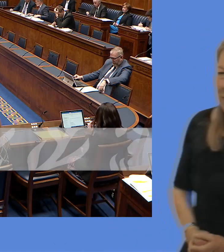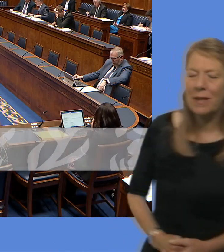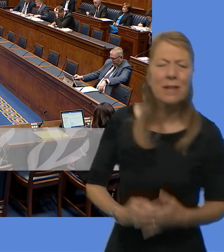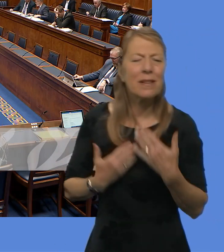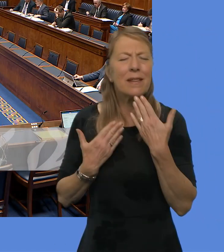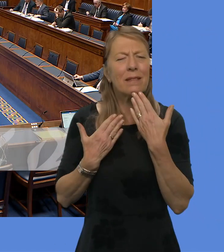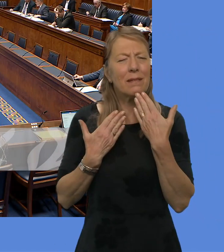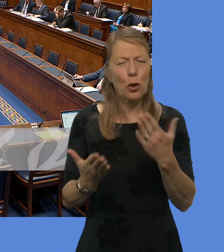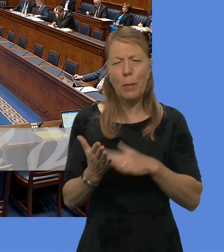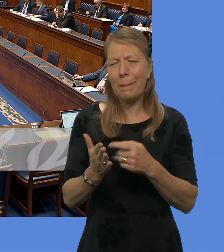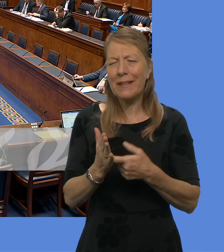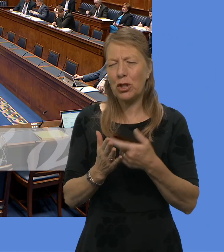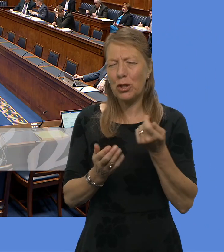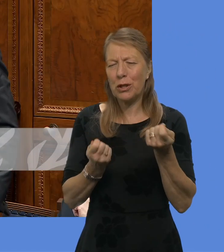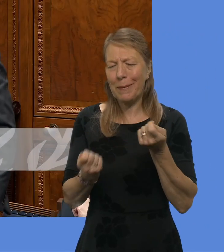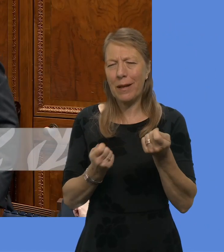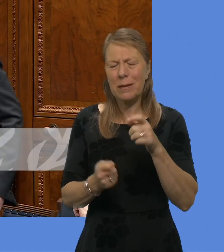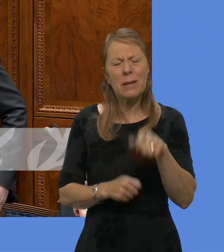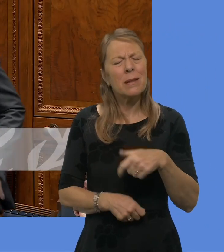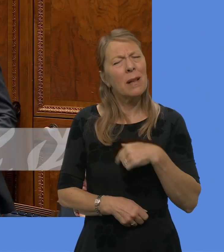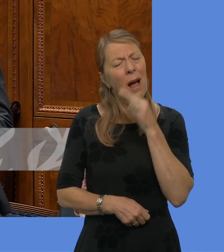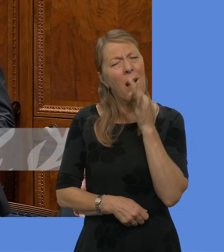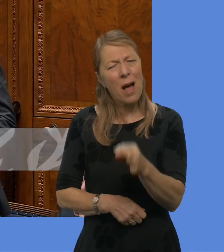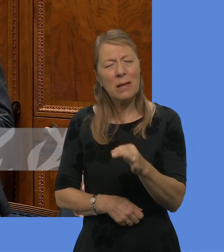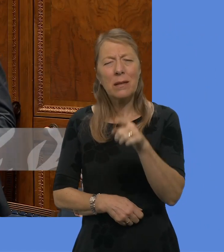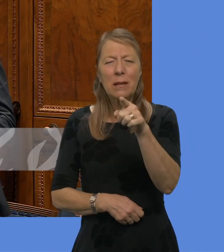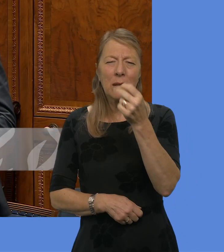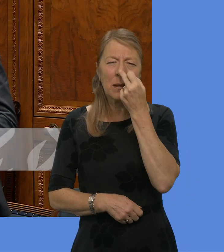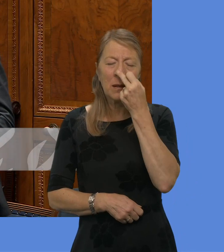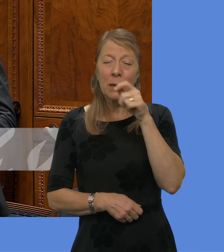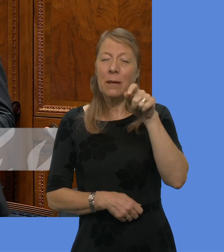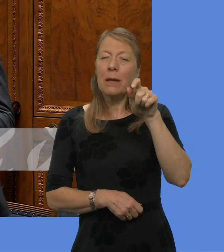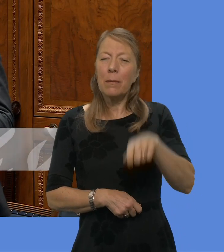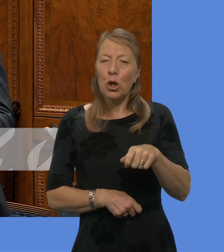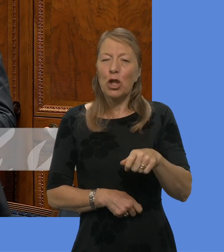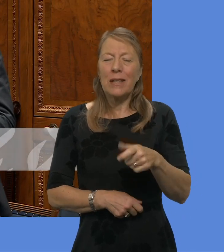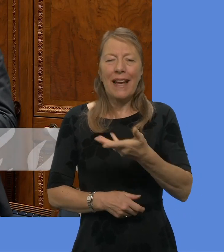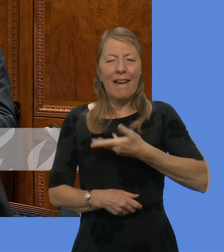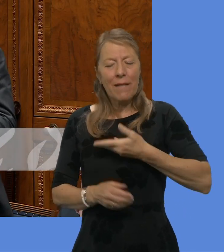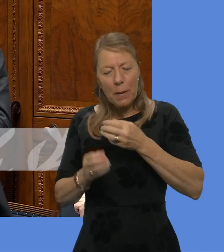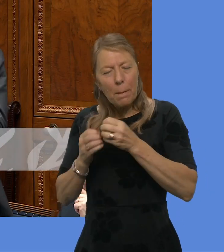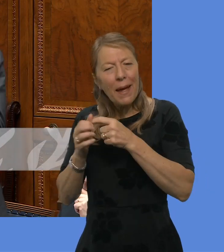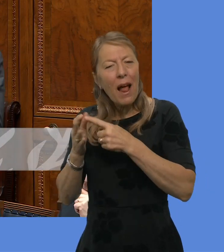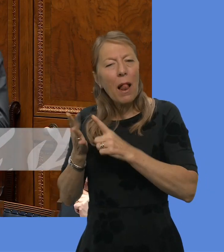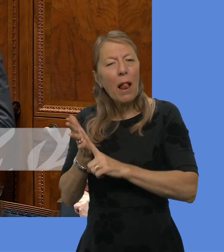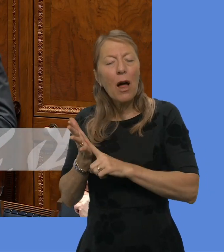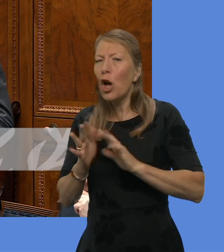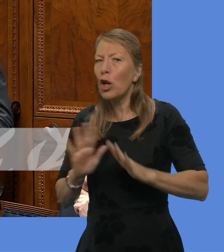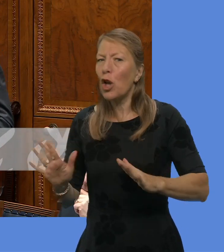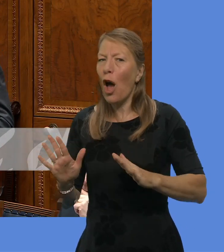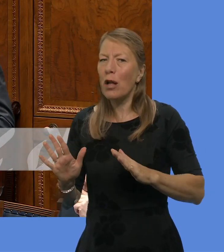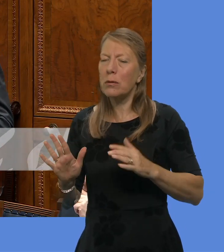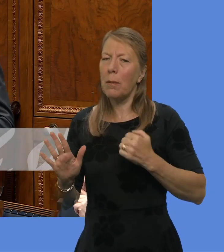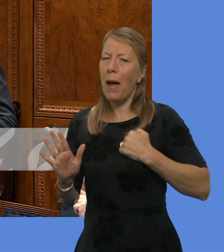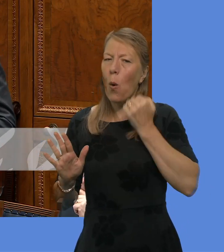bailed to an address outside or away from their own area, what consideration is given to the impact of moving them away from